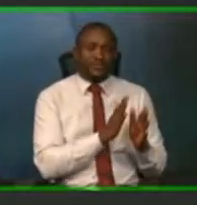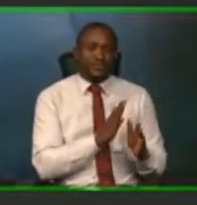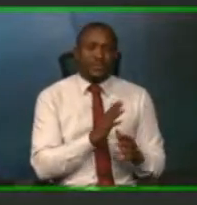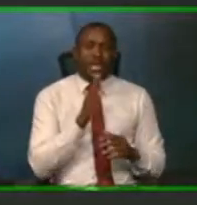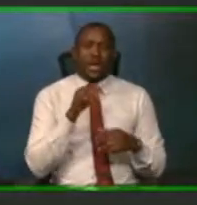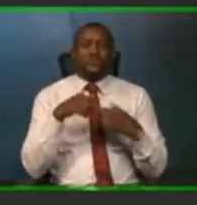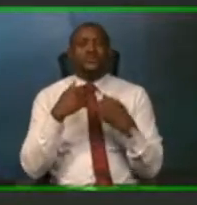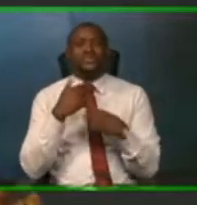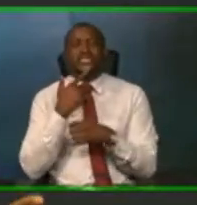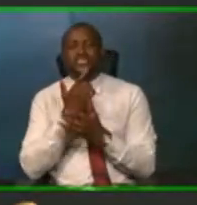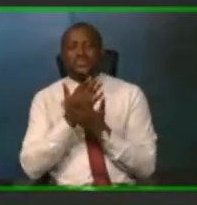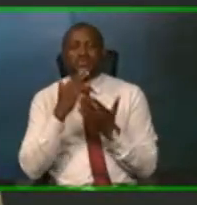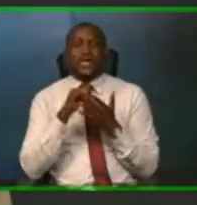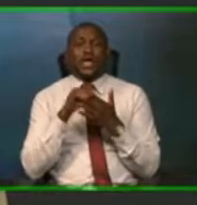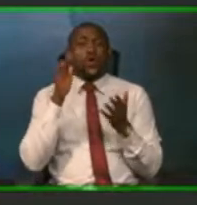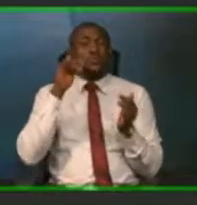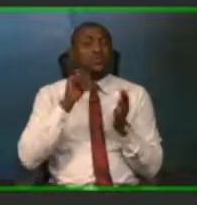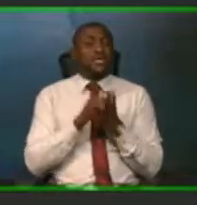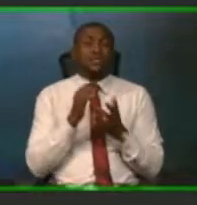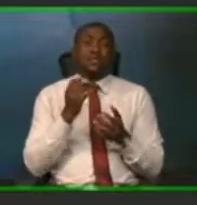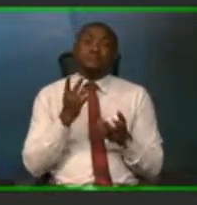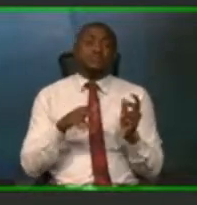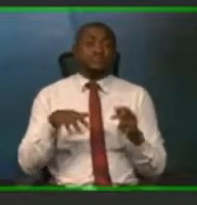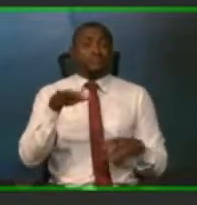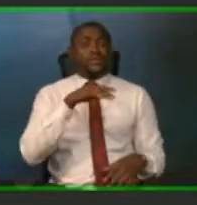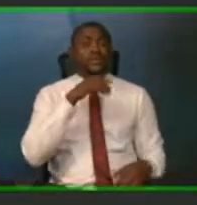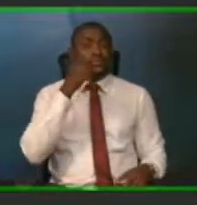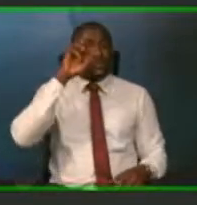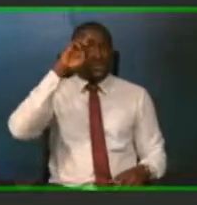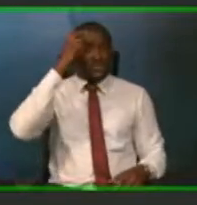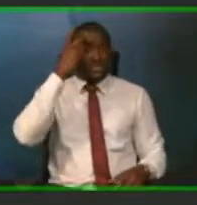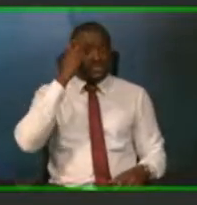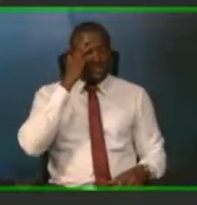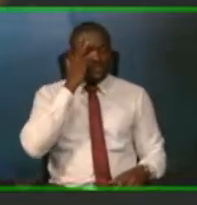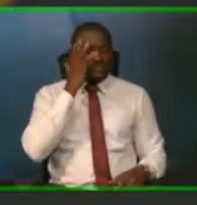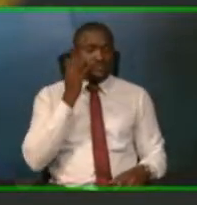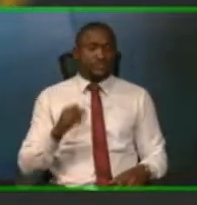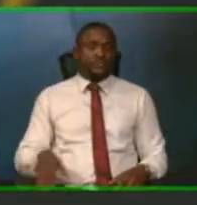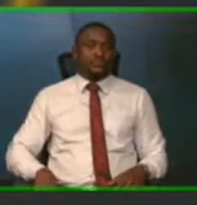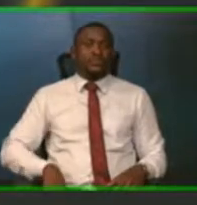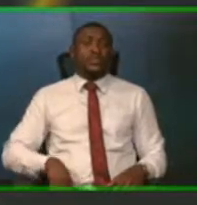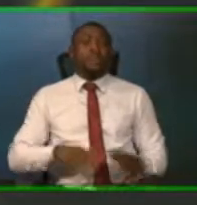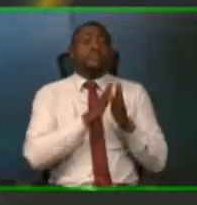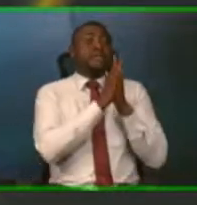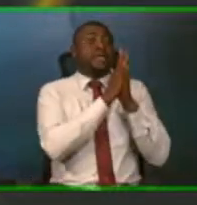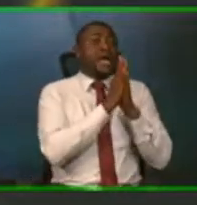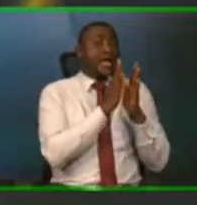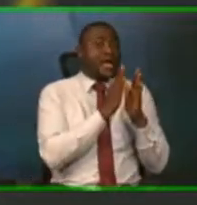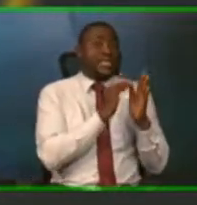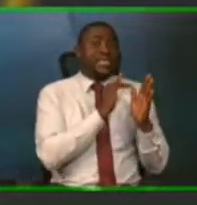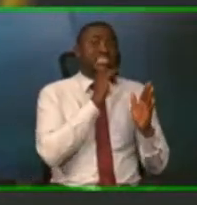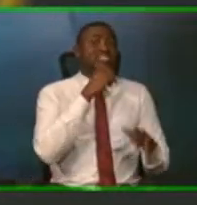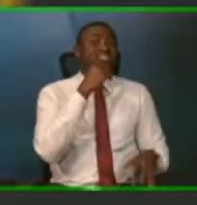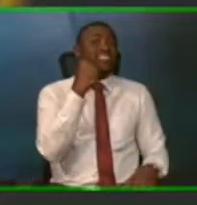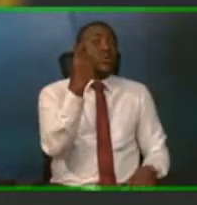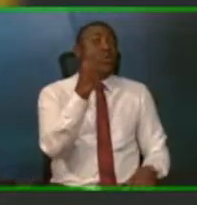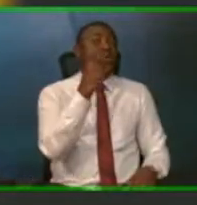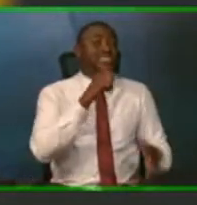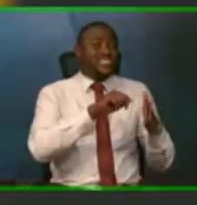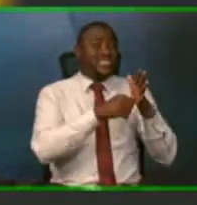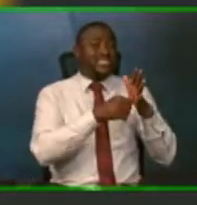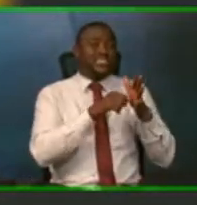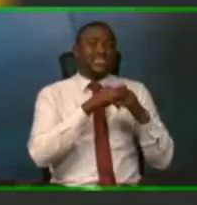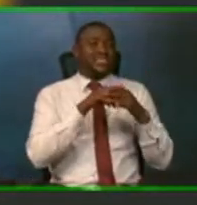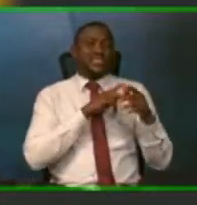make a statement that I hope will not be misunderstood. Prayer is not the only key in the kingdom.